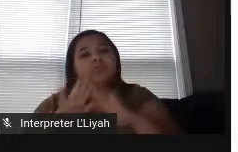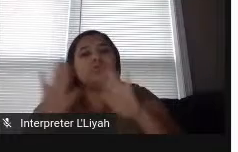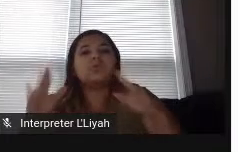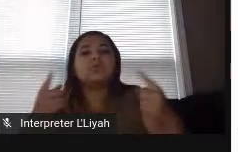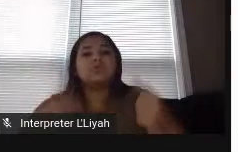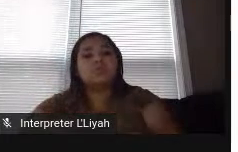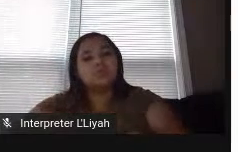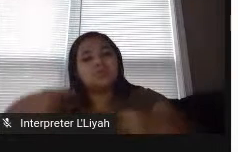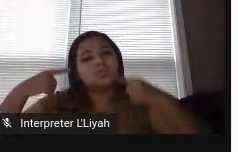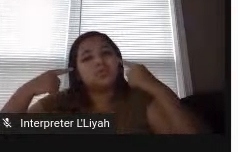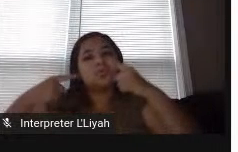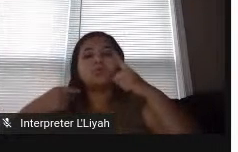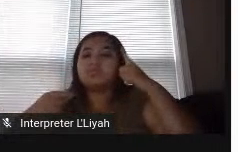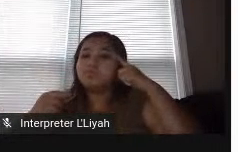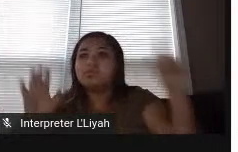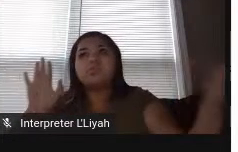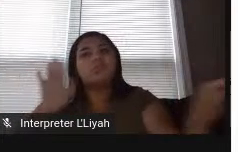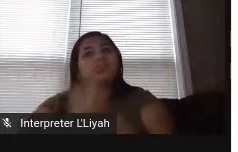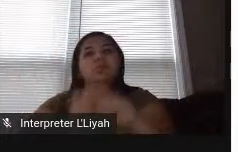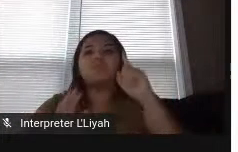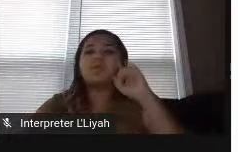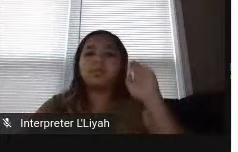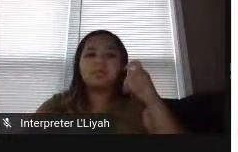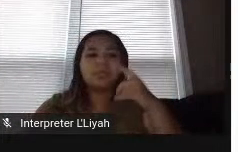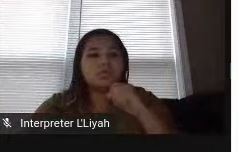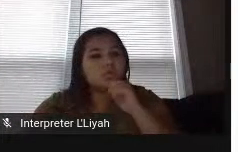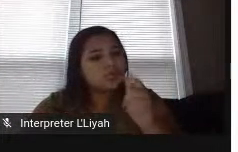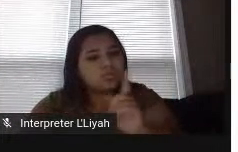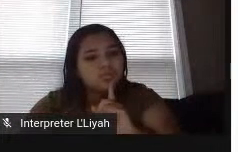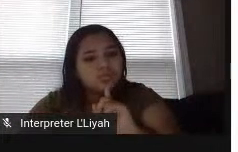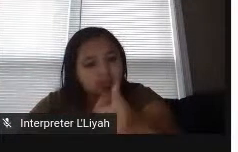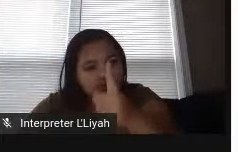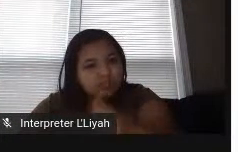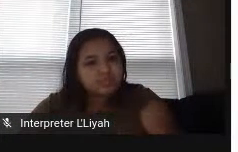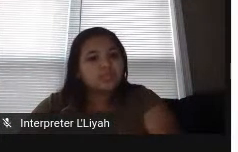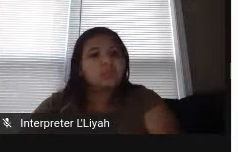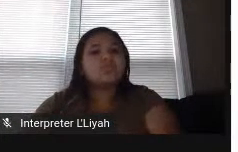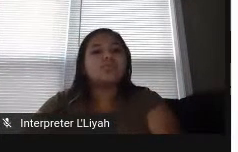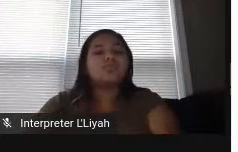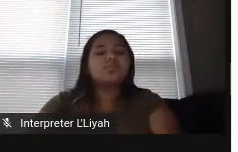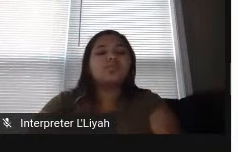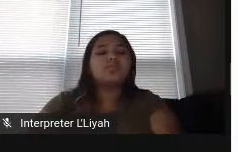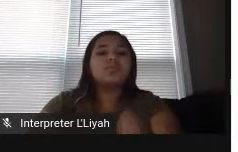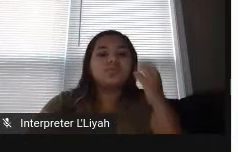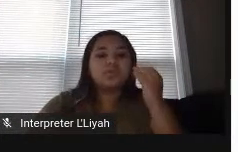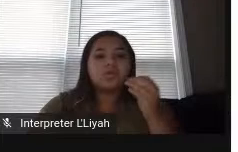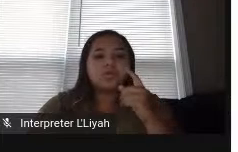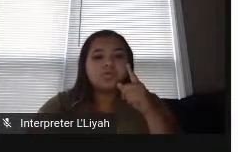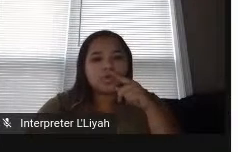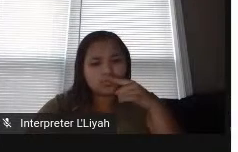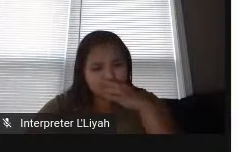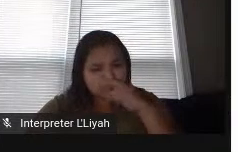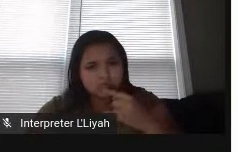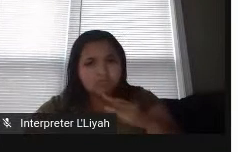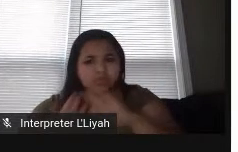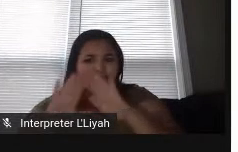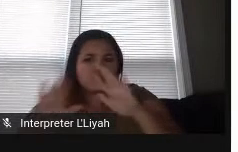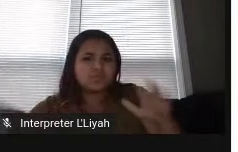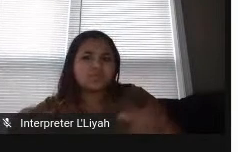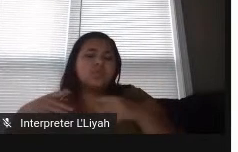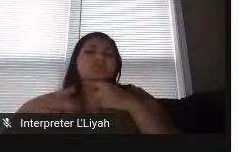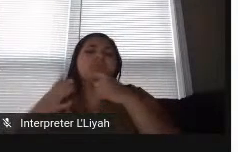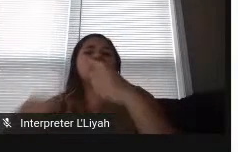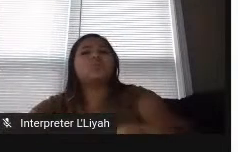struggles is guaranteed an IEP. No, this is not true. So just because your child struggles